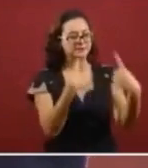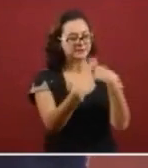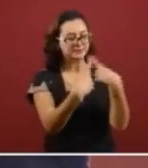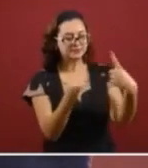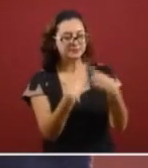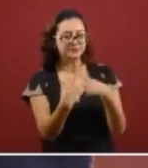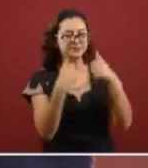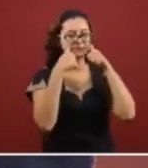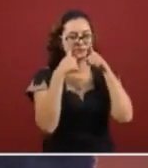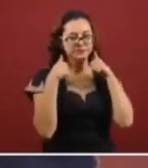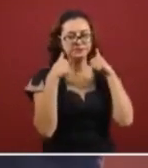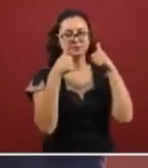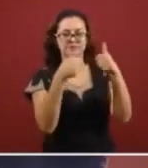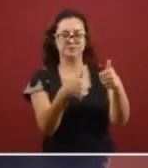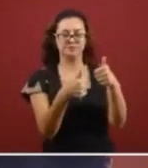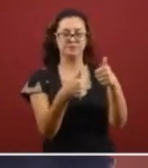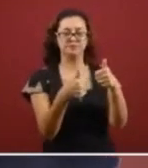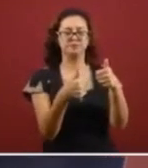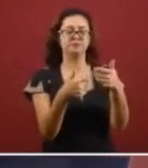and dialogue,